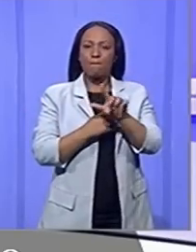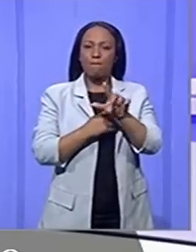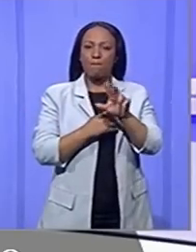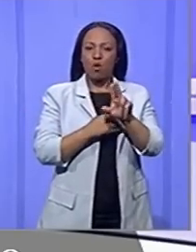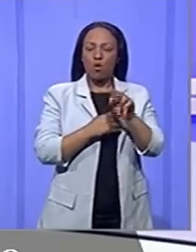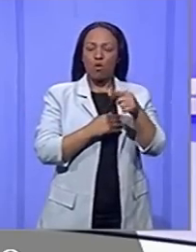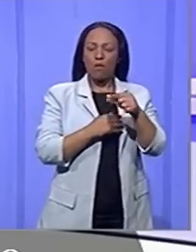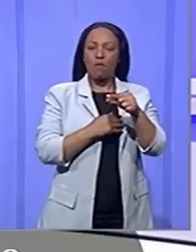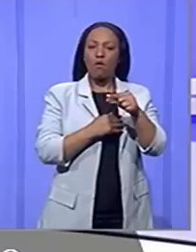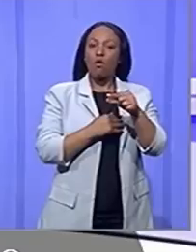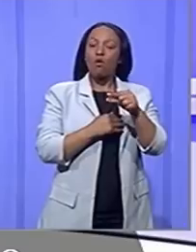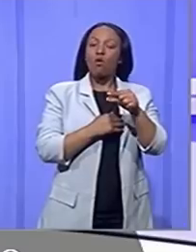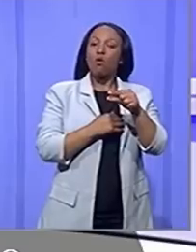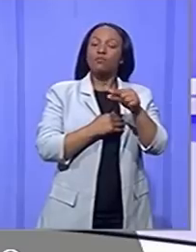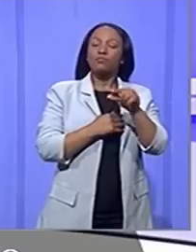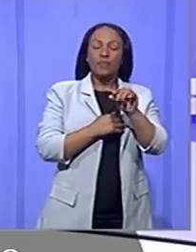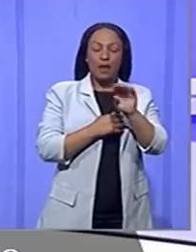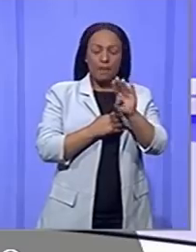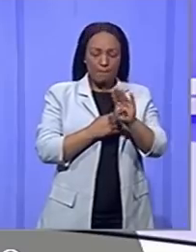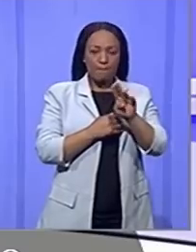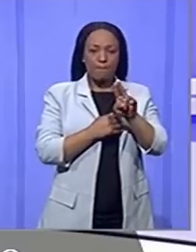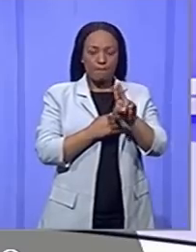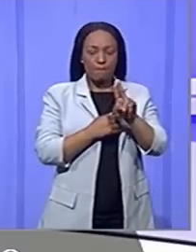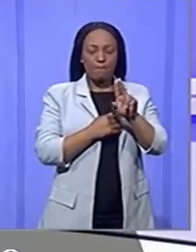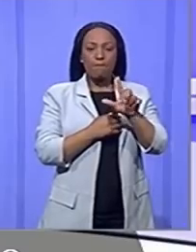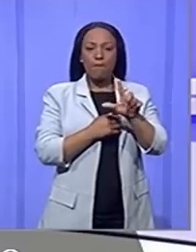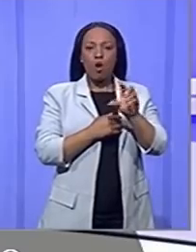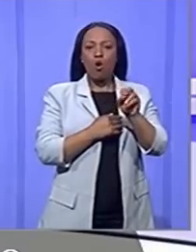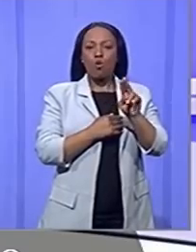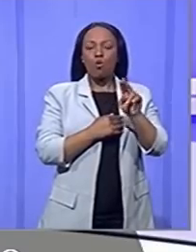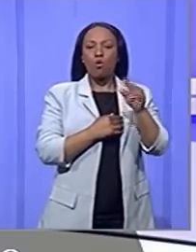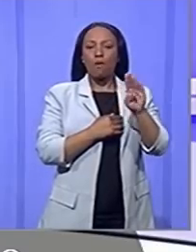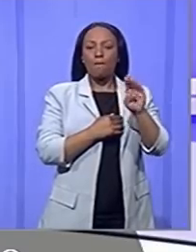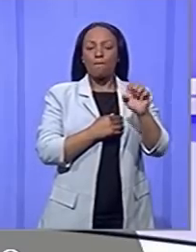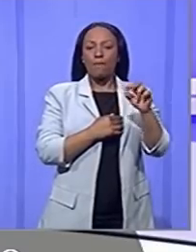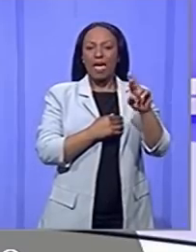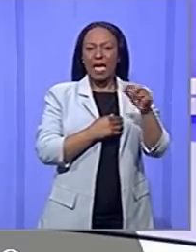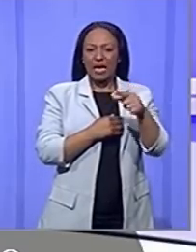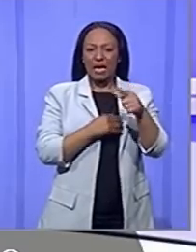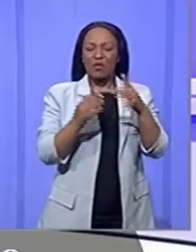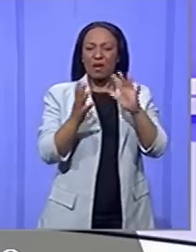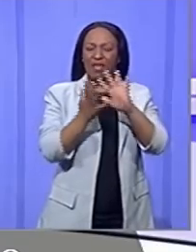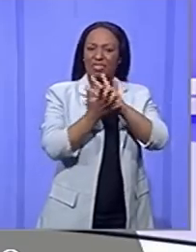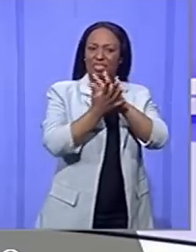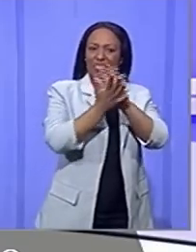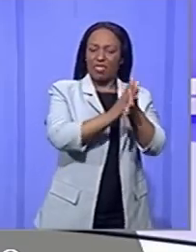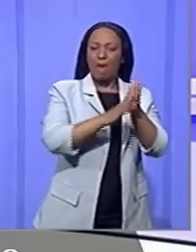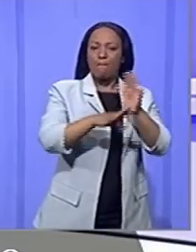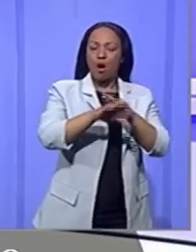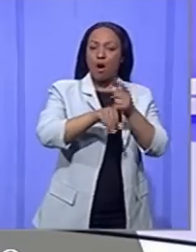balwang ka makgolo-kgolo tseo ho tsona ho bileng le tshenyo. Boholo ba dijalo tse amehileng mona ke ditapole.